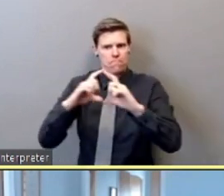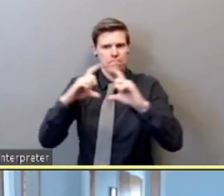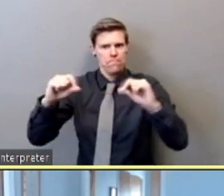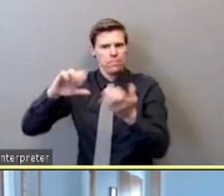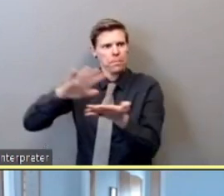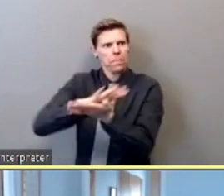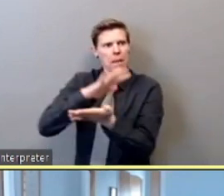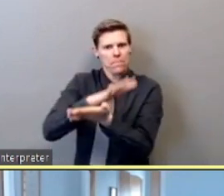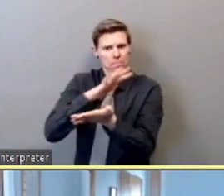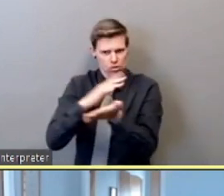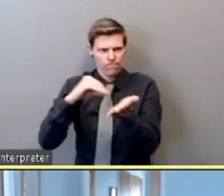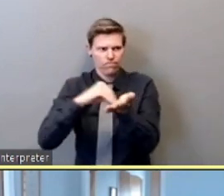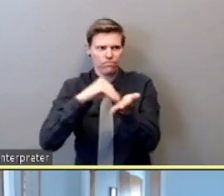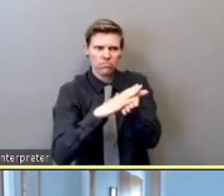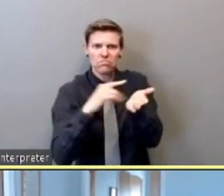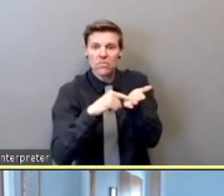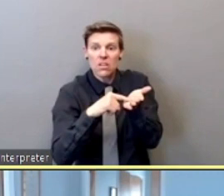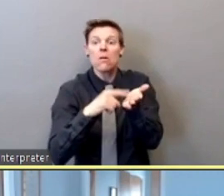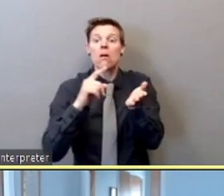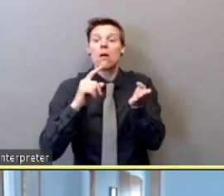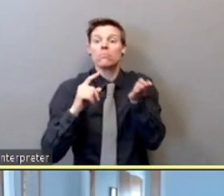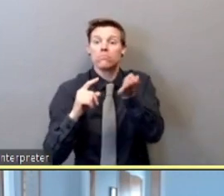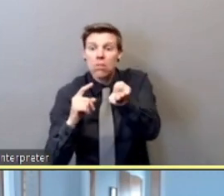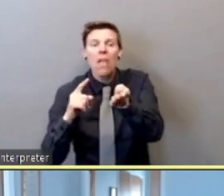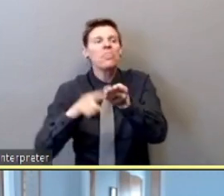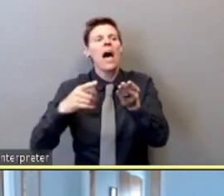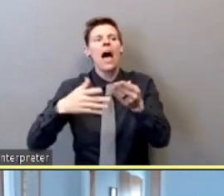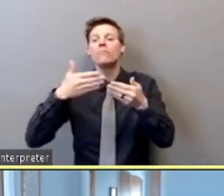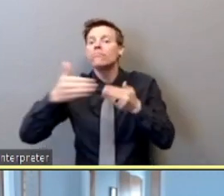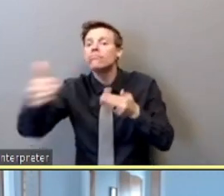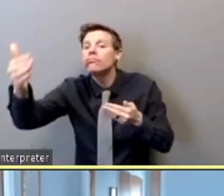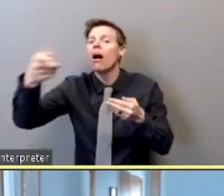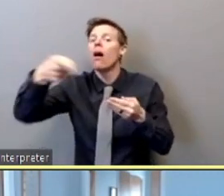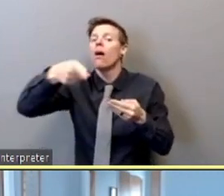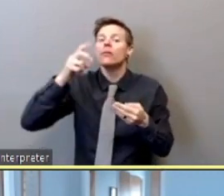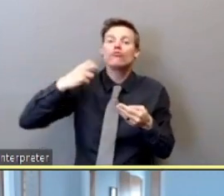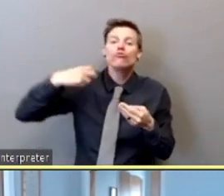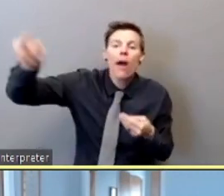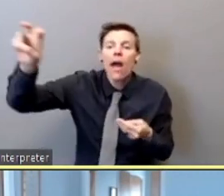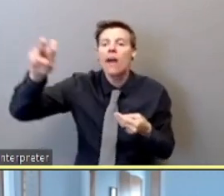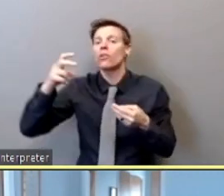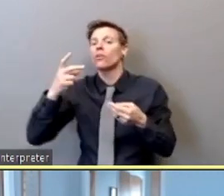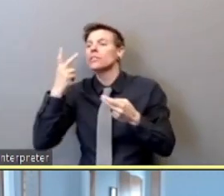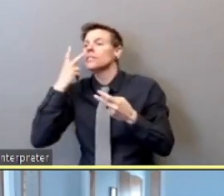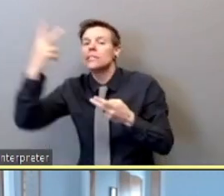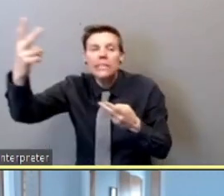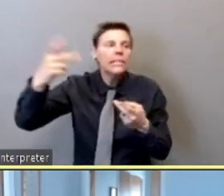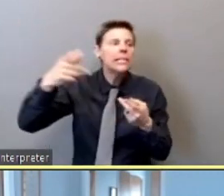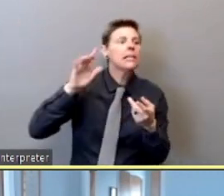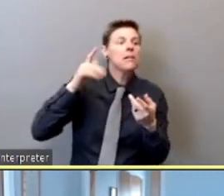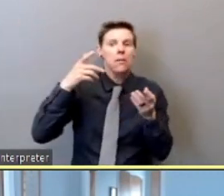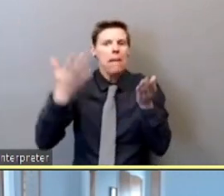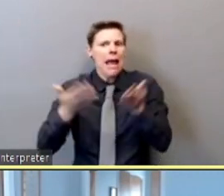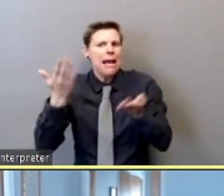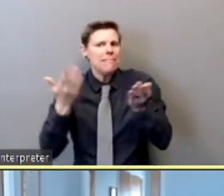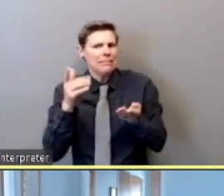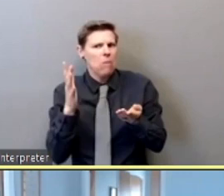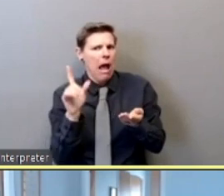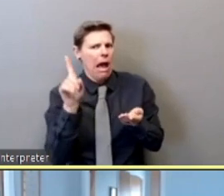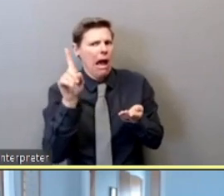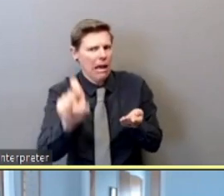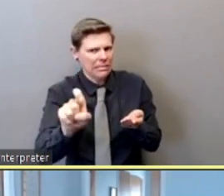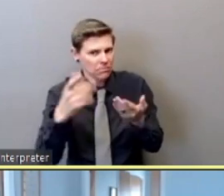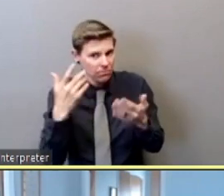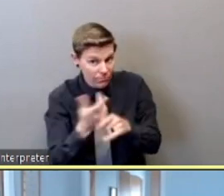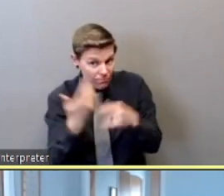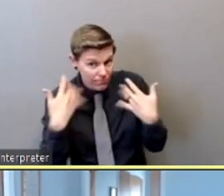this pandemic and you begin to get out more, travel, go to different places, you may be required to show a card demonstrating